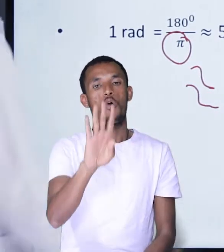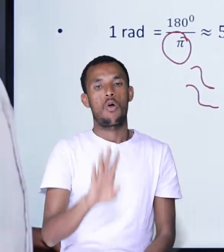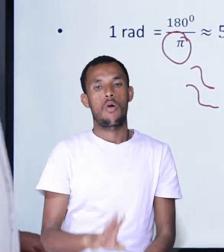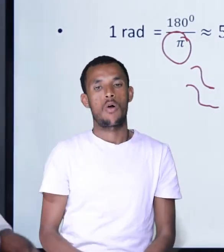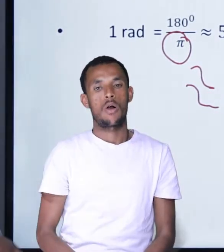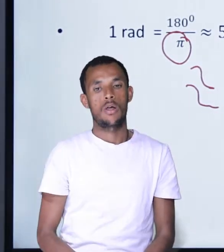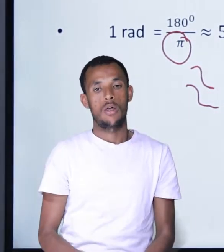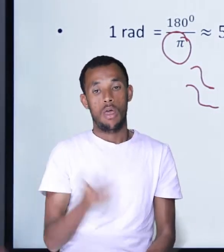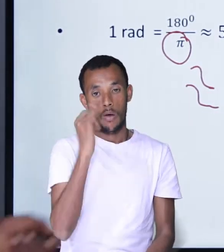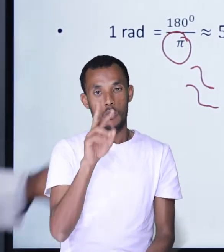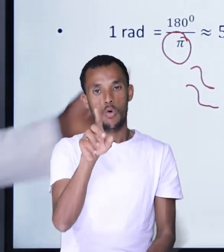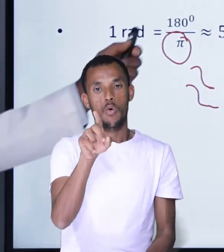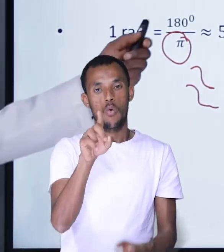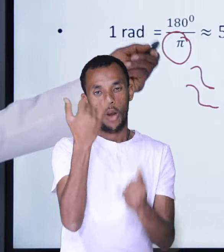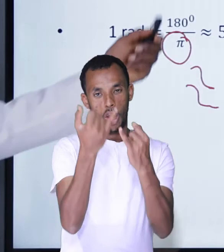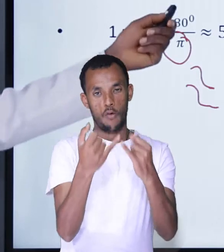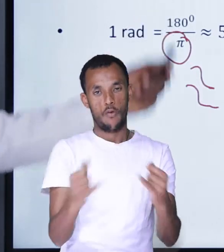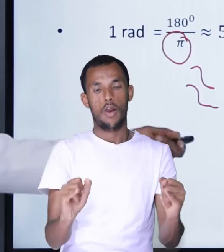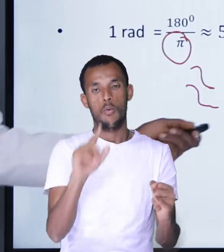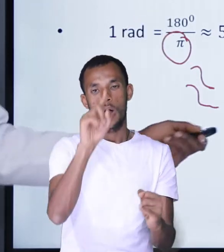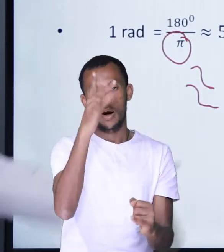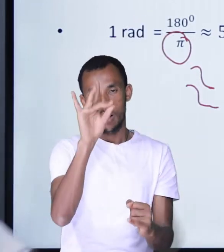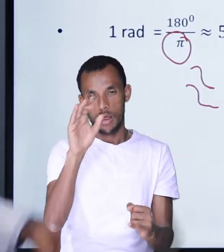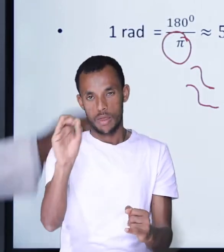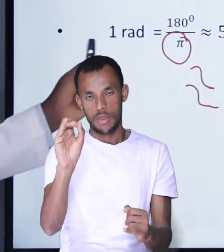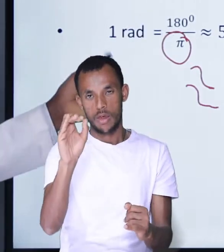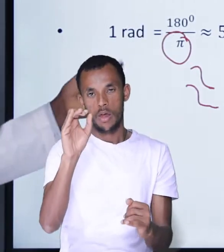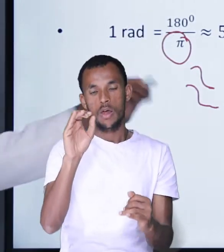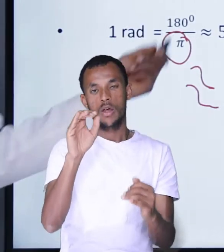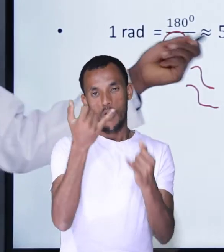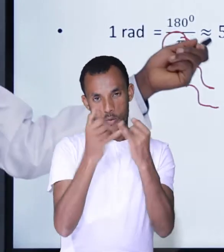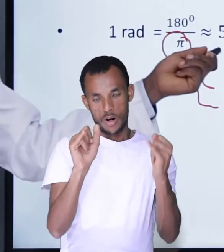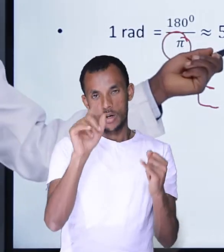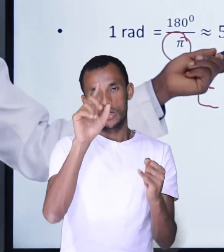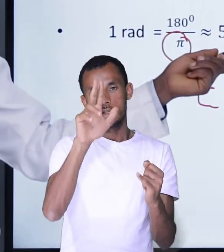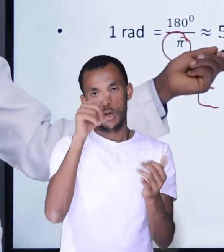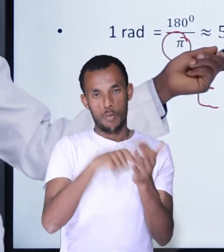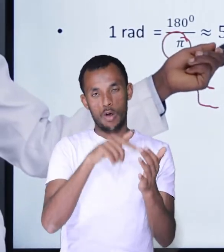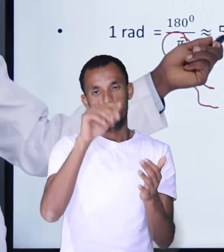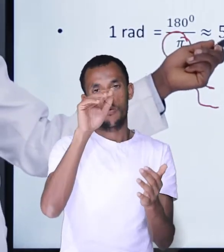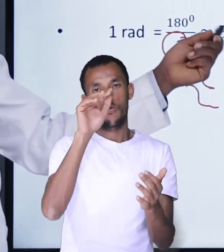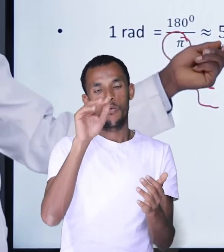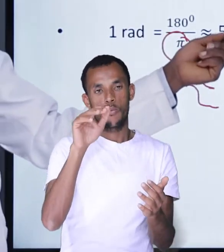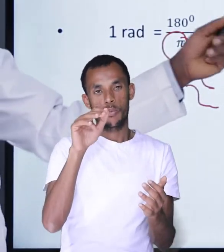3.14. So if you divide 180 degree with this one rad equals to this one,